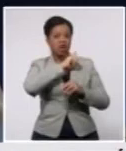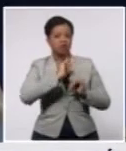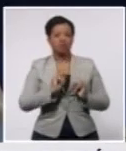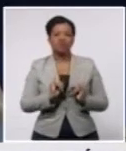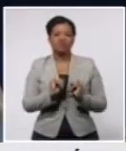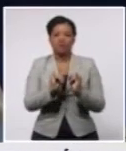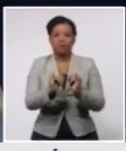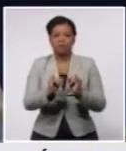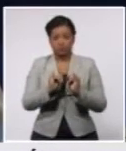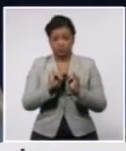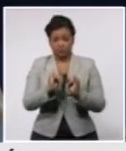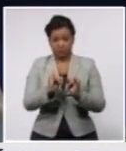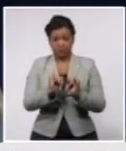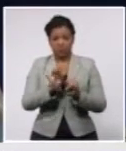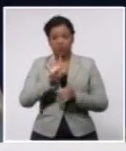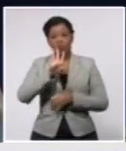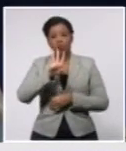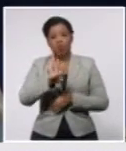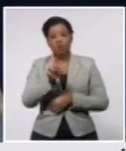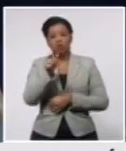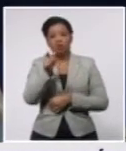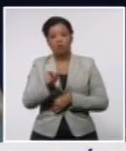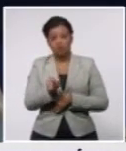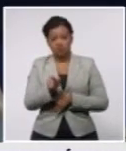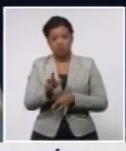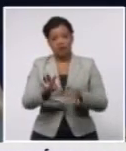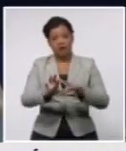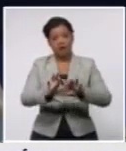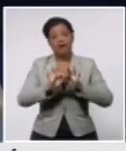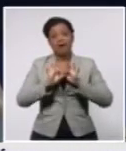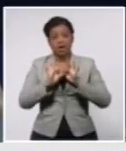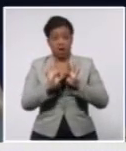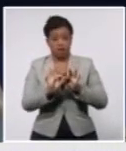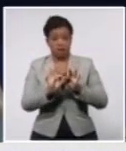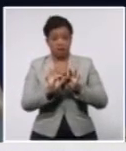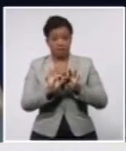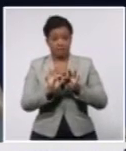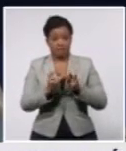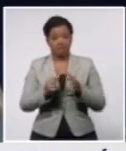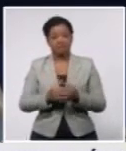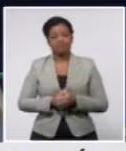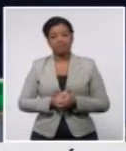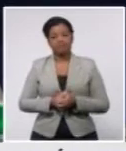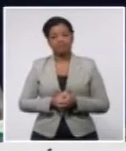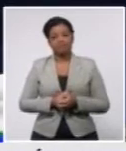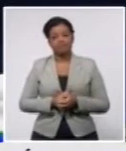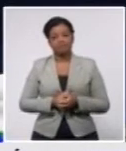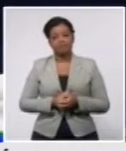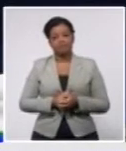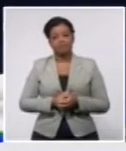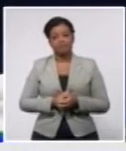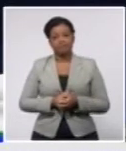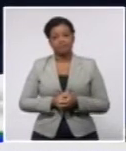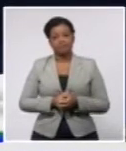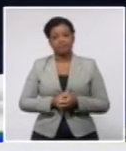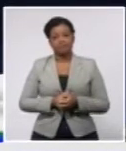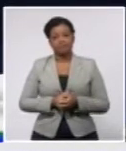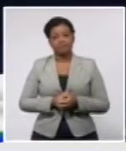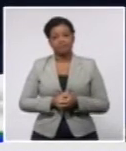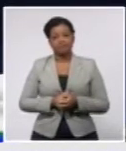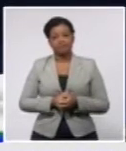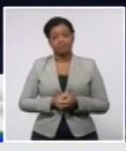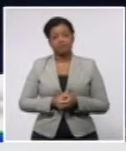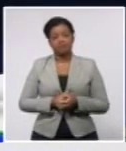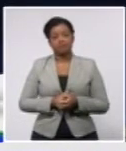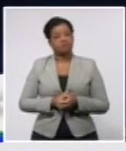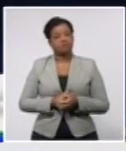listed in guarded condition, and the 4 patients are all admitted to the Salvador Allende Hospital here